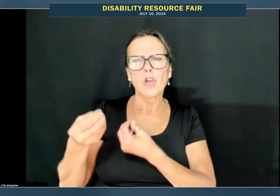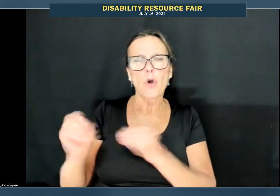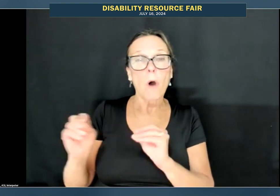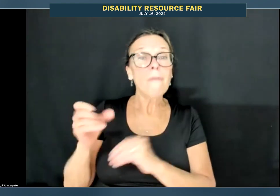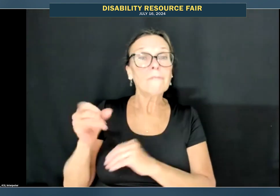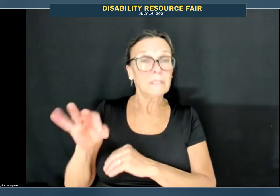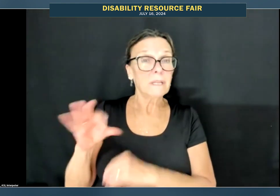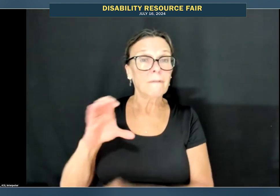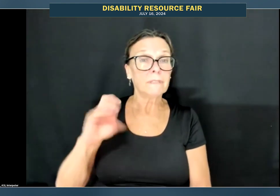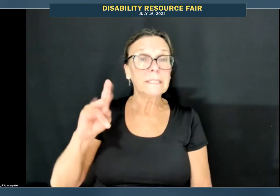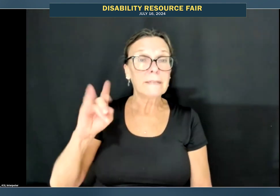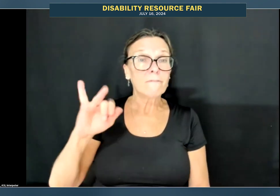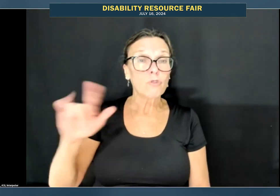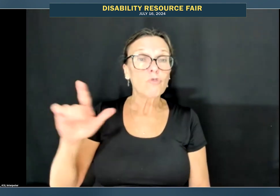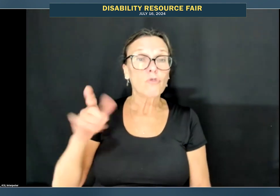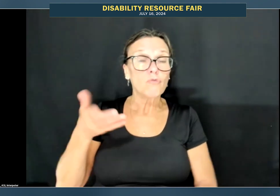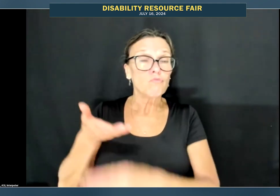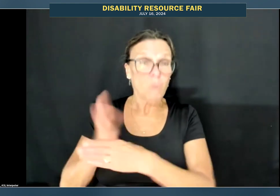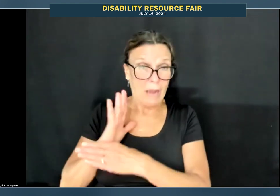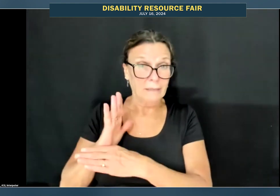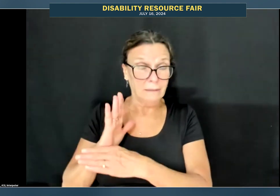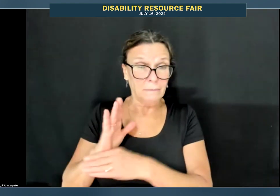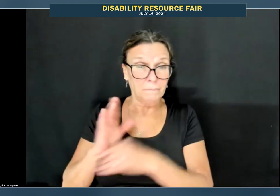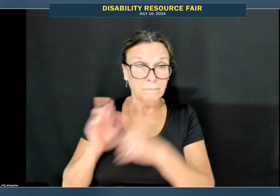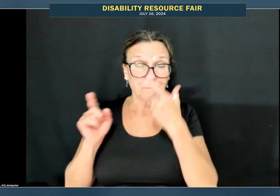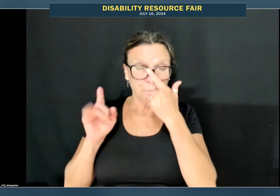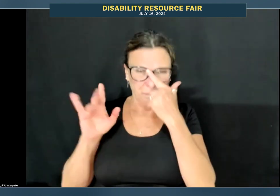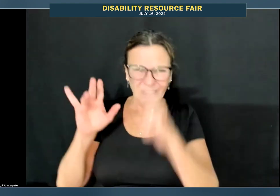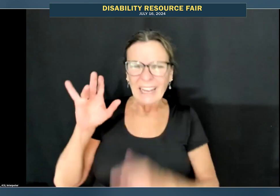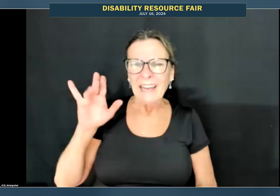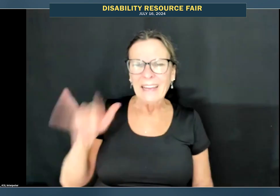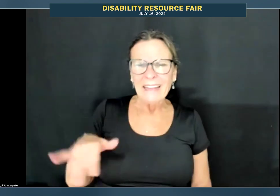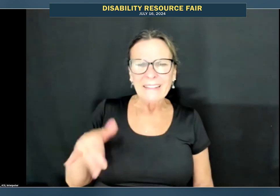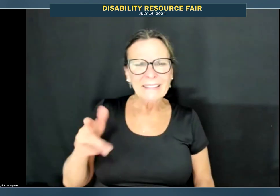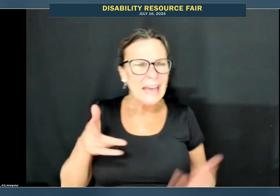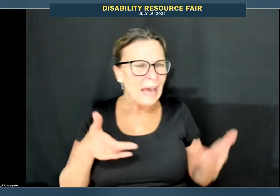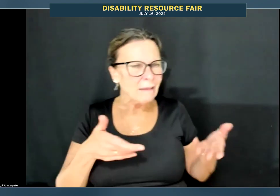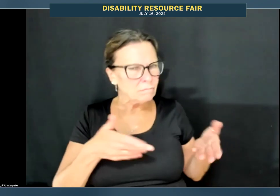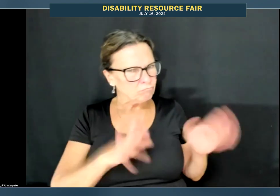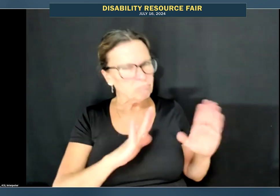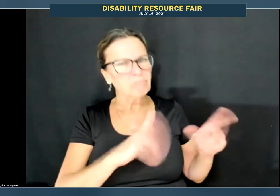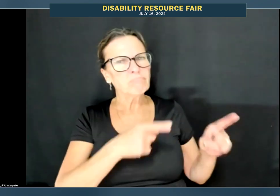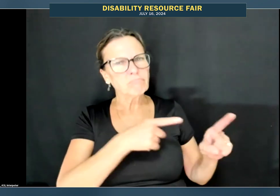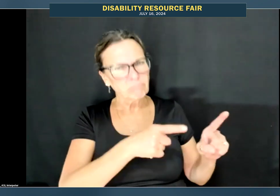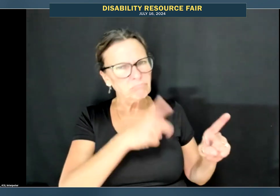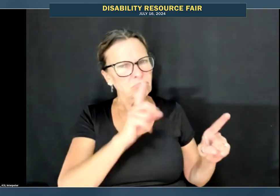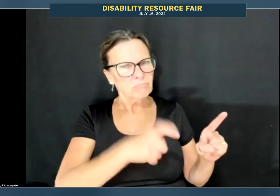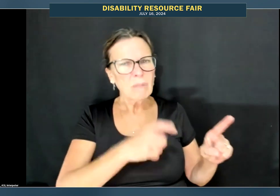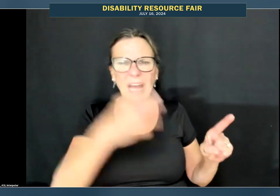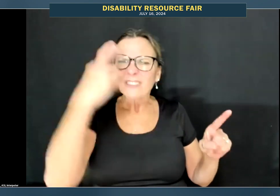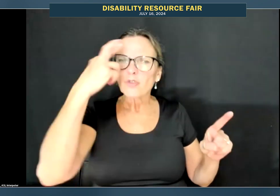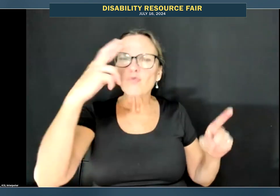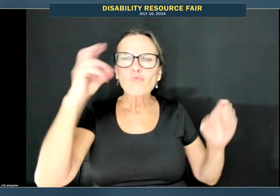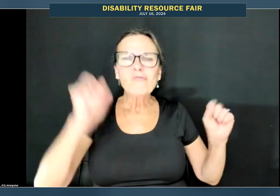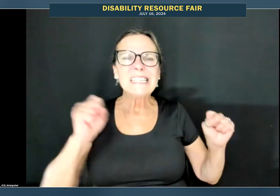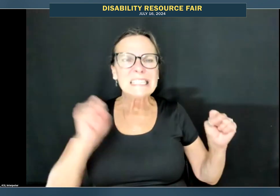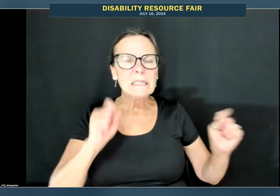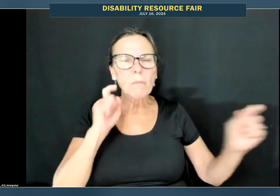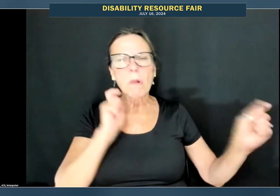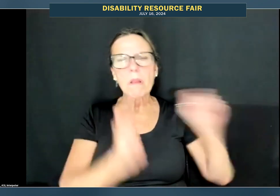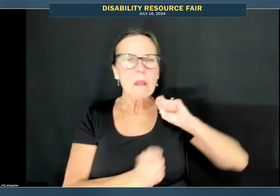Rights, to where it allows for reasonable accommodations.